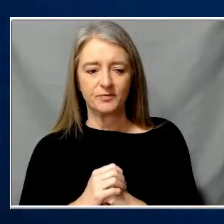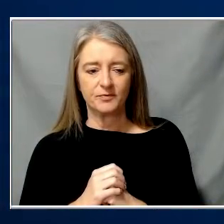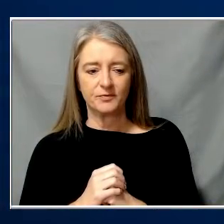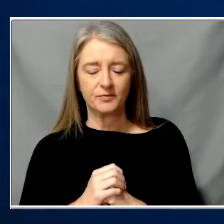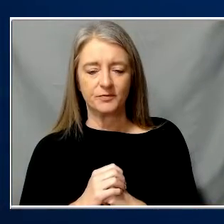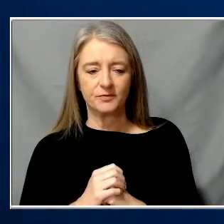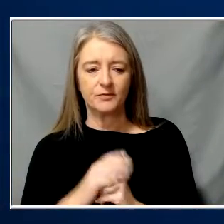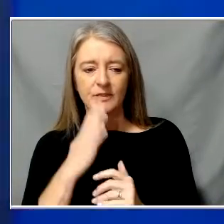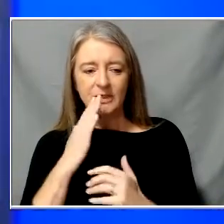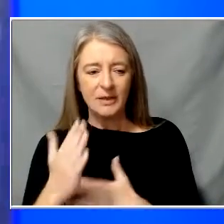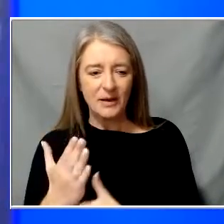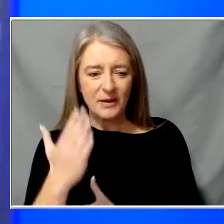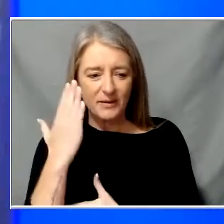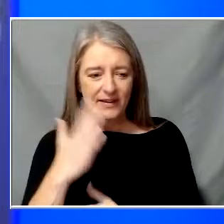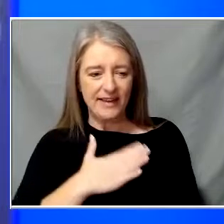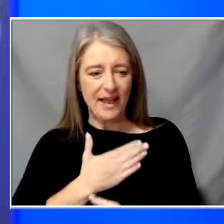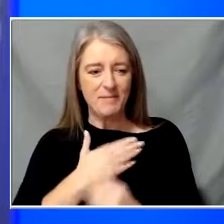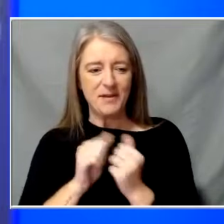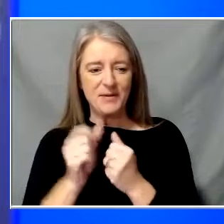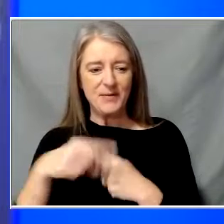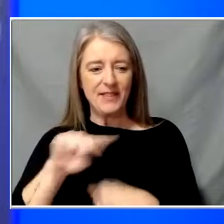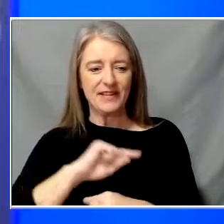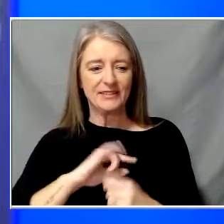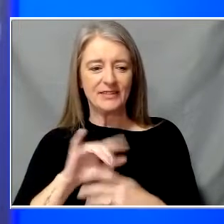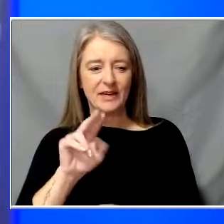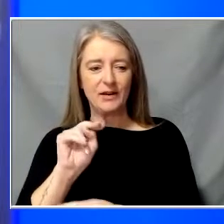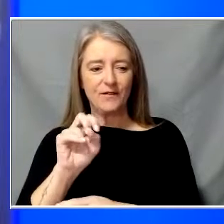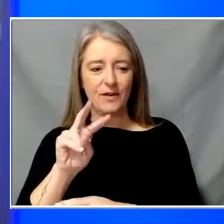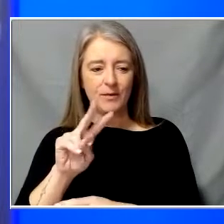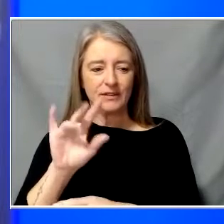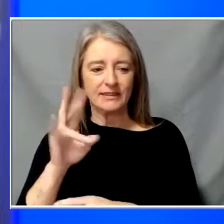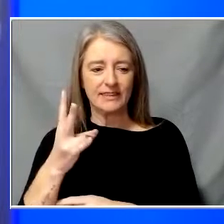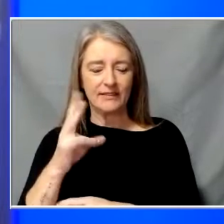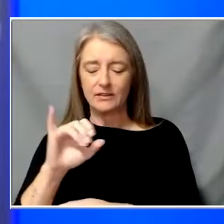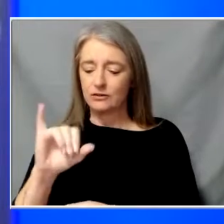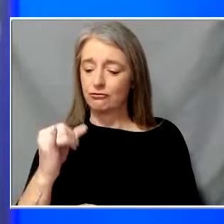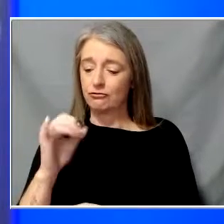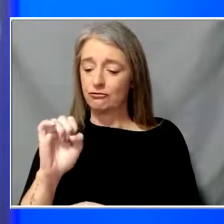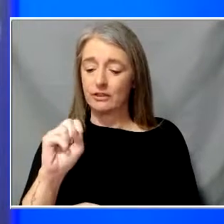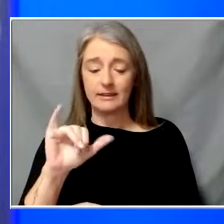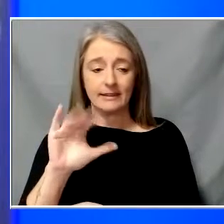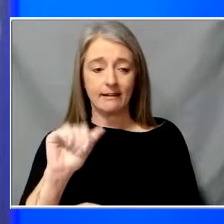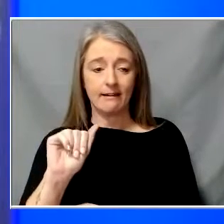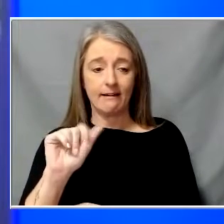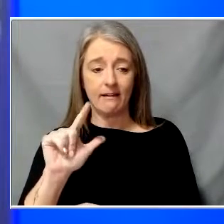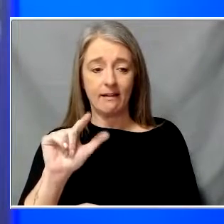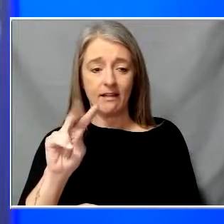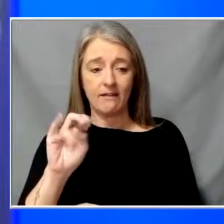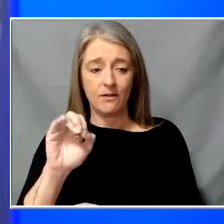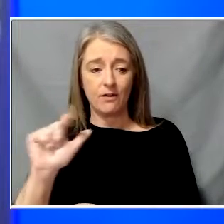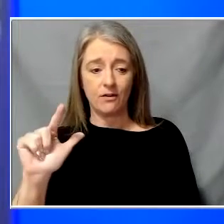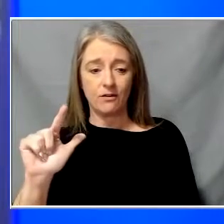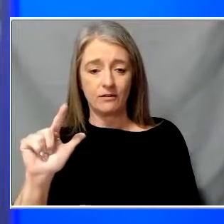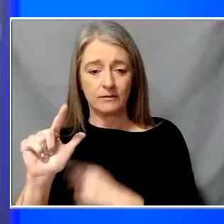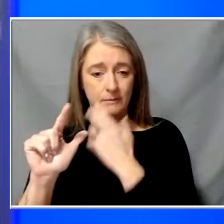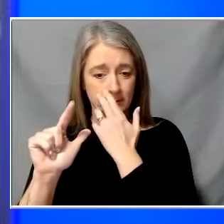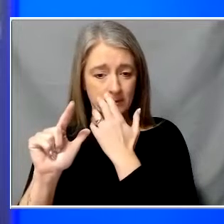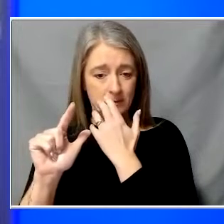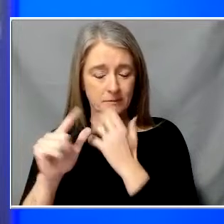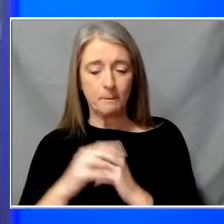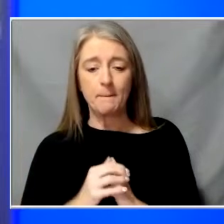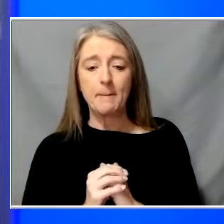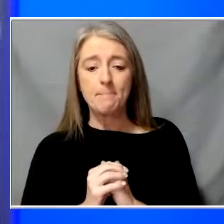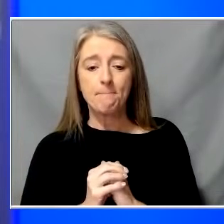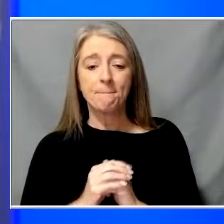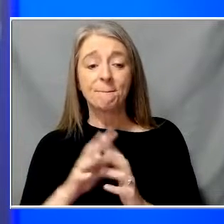Good morning. So glad you're with us today. It's November 7th. I'm Jessica Lovell, and we are live inside the Dolph C. Simons Jr. Family Broadcast Studio. The